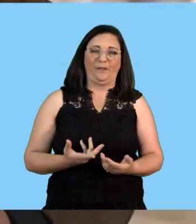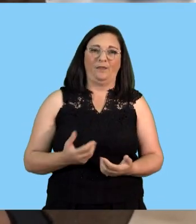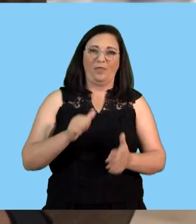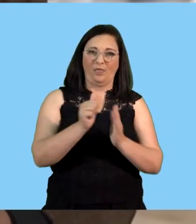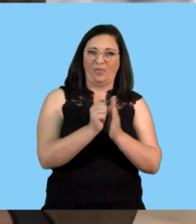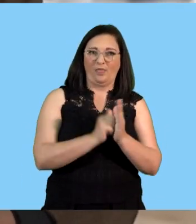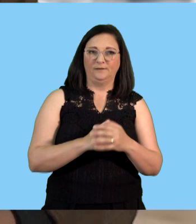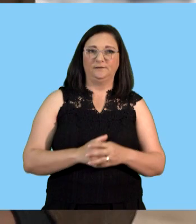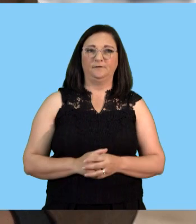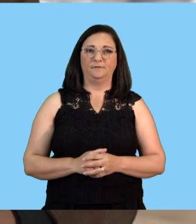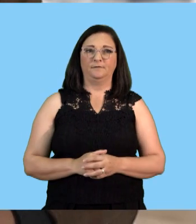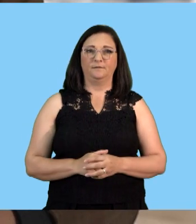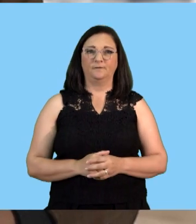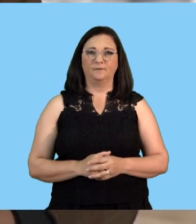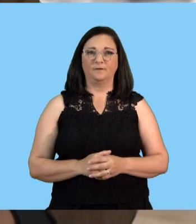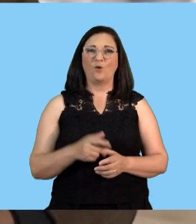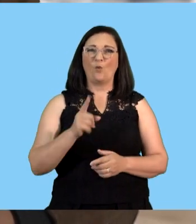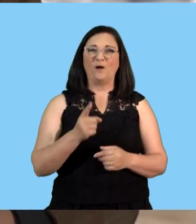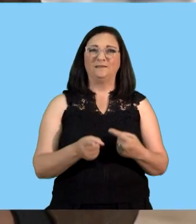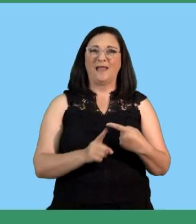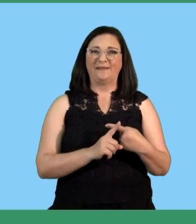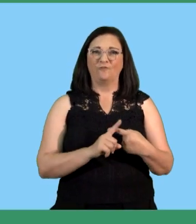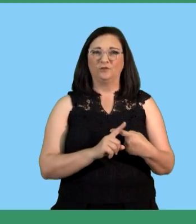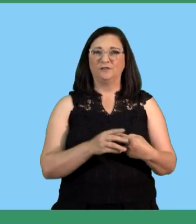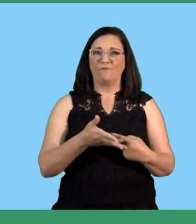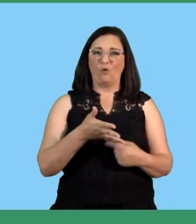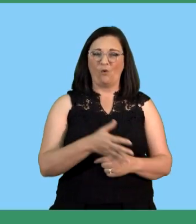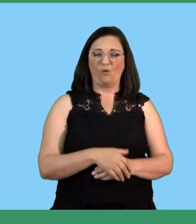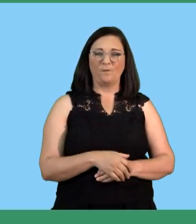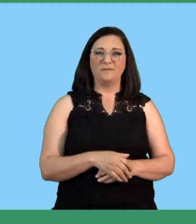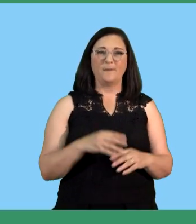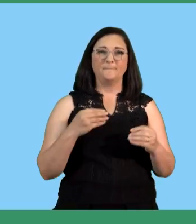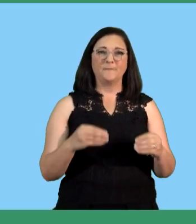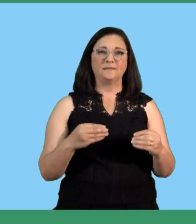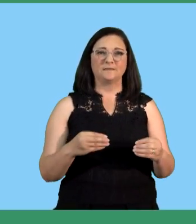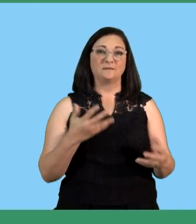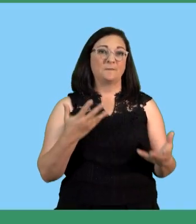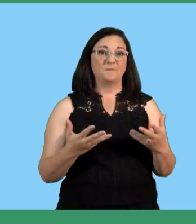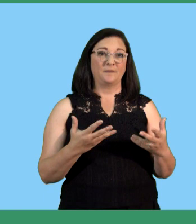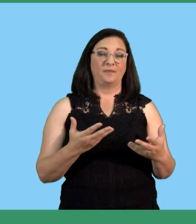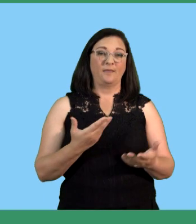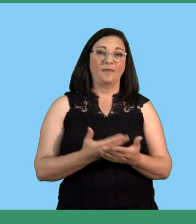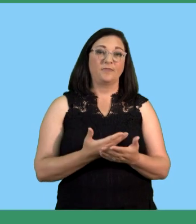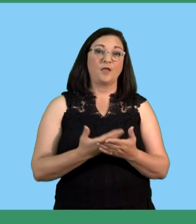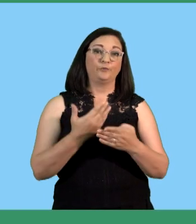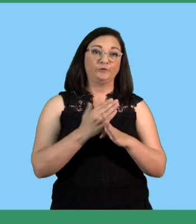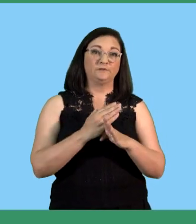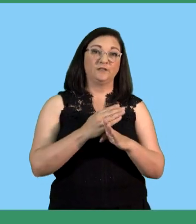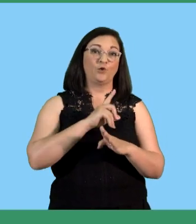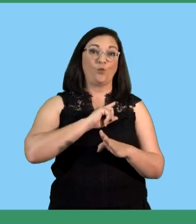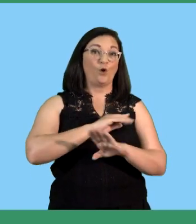consumers in some way. Right, so what are the advantages of that? Businesses may be safeguarded